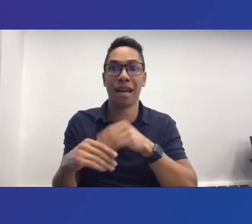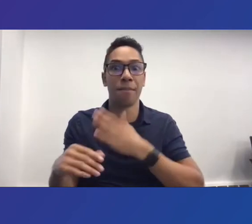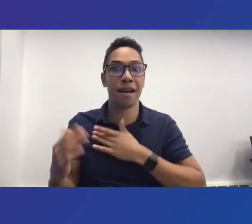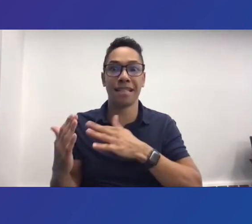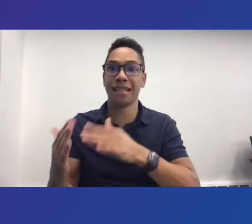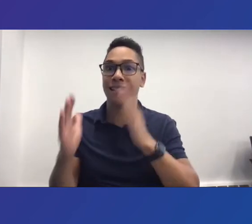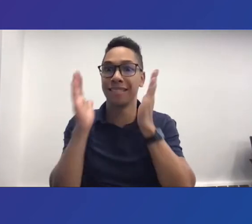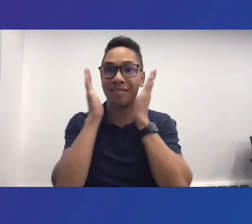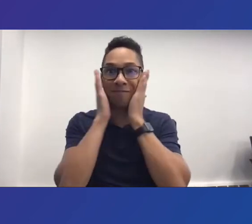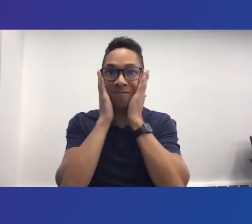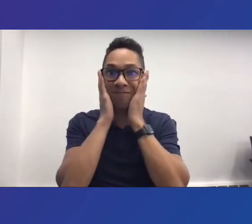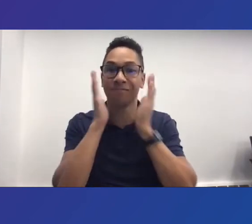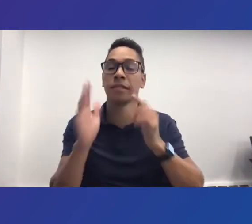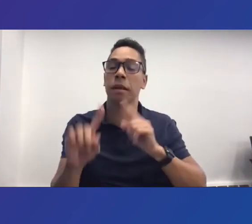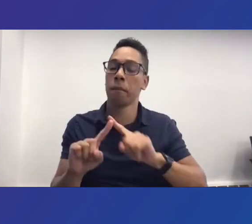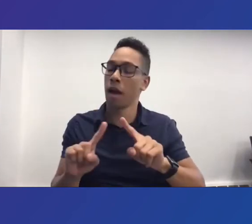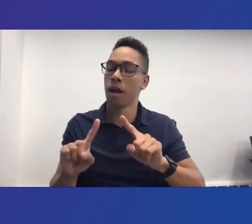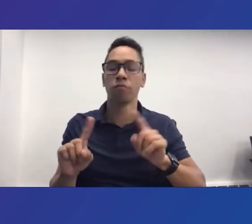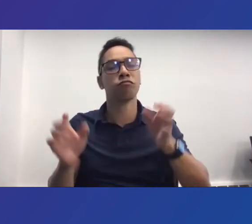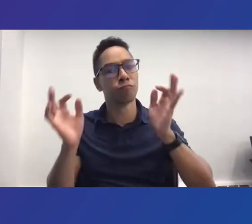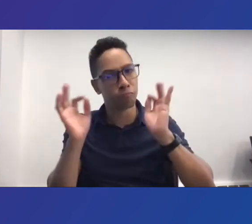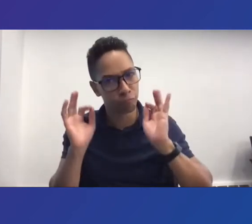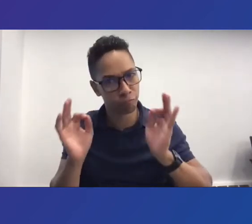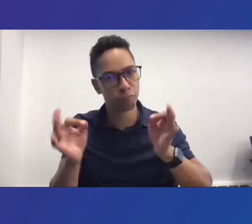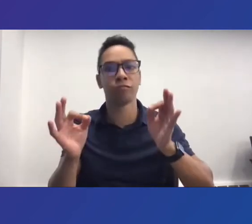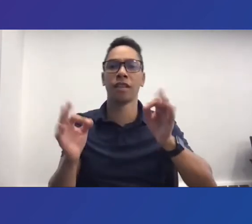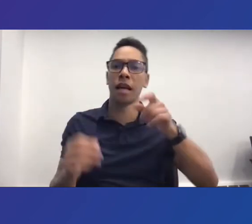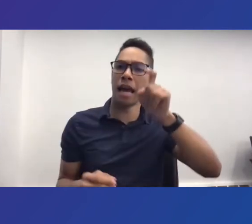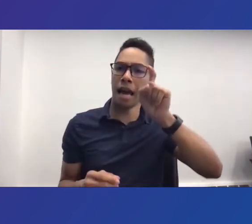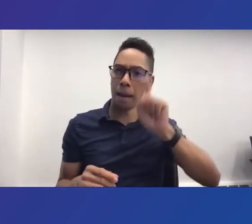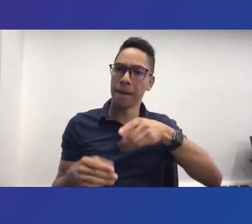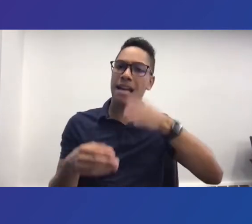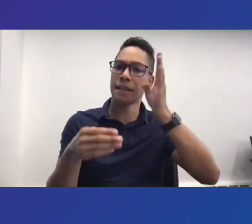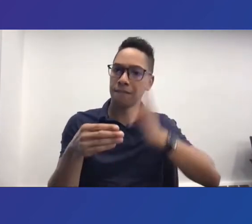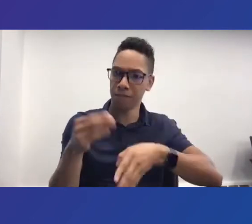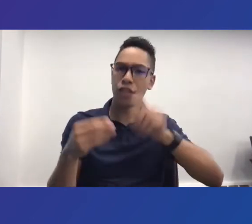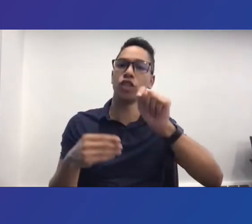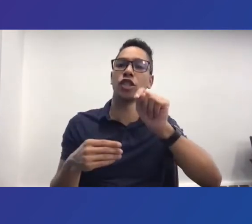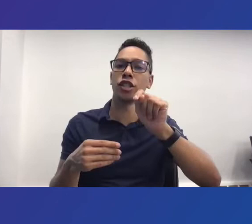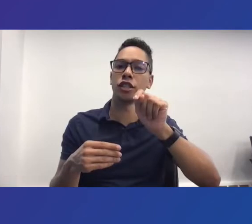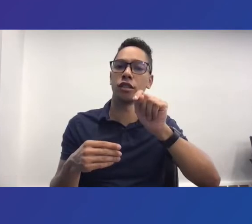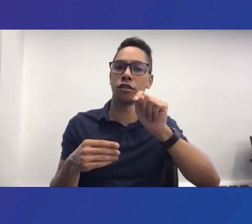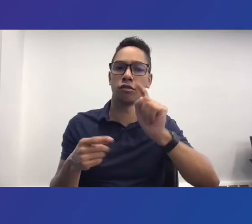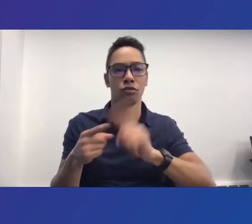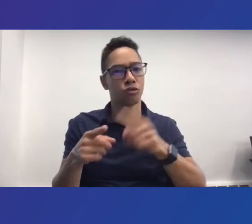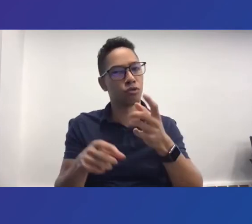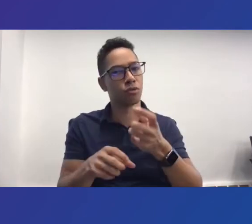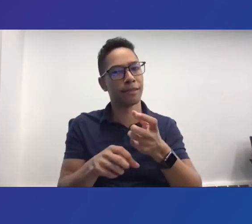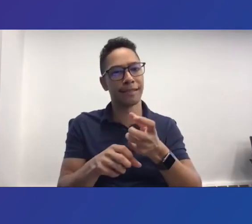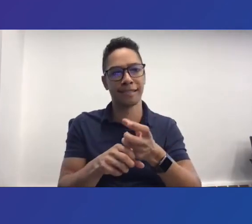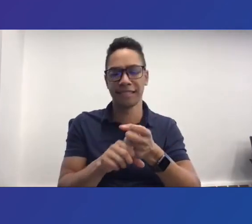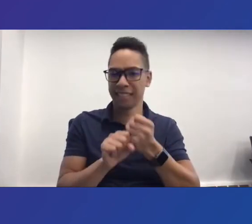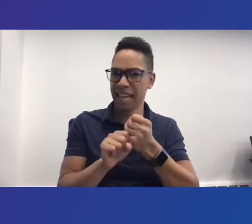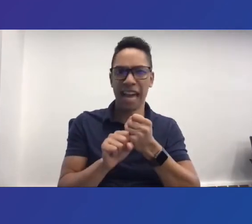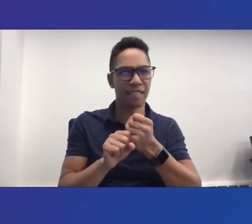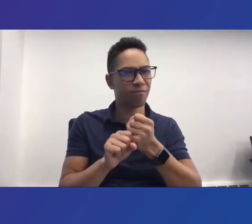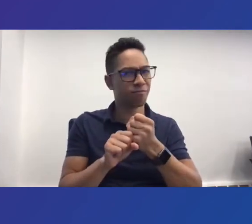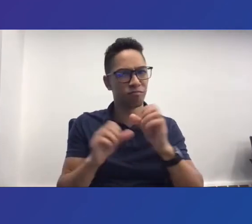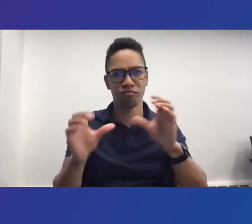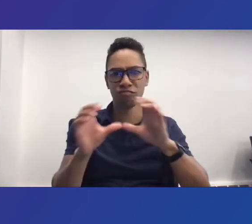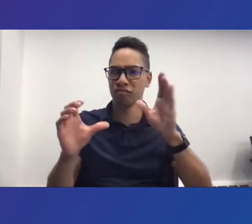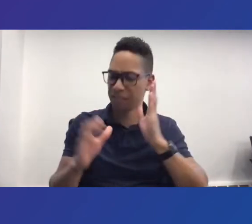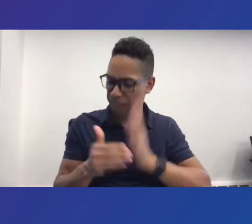up, but I was like, I got to finish it, because as dancers, it's like, you got to get that second pirouette in and just finish it and land